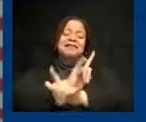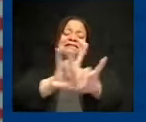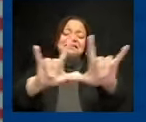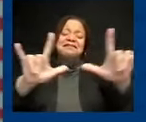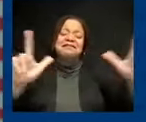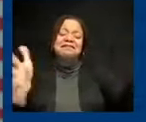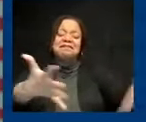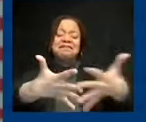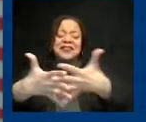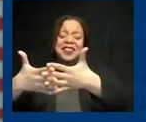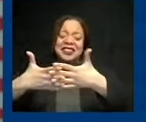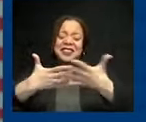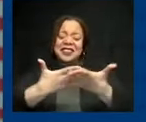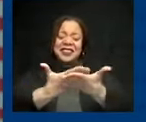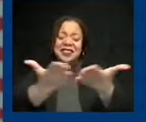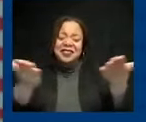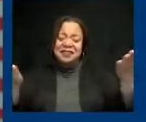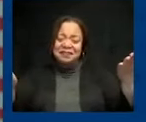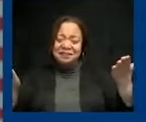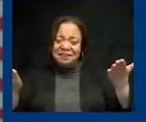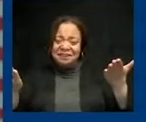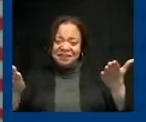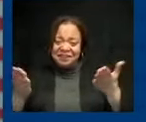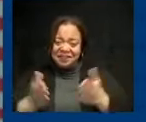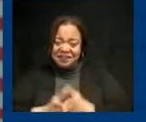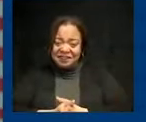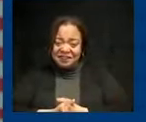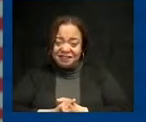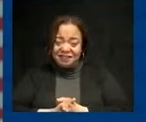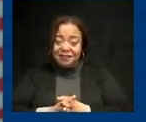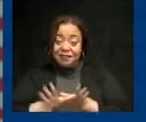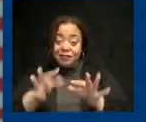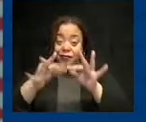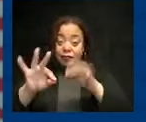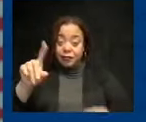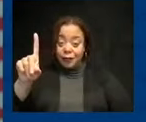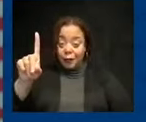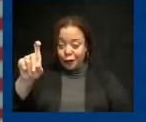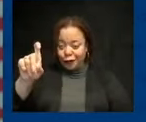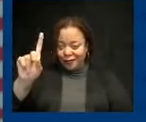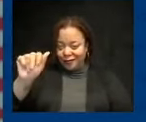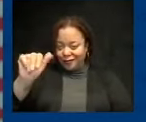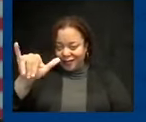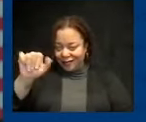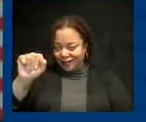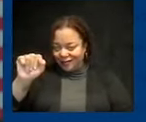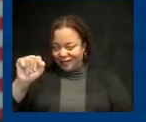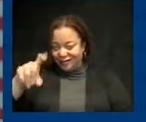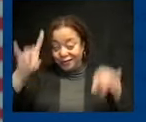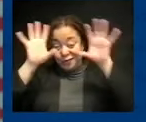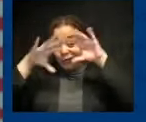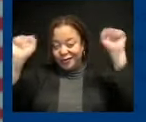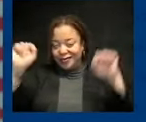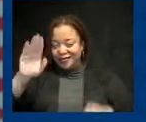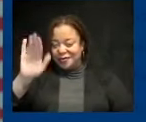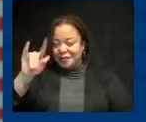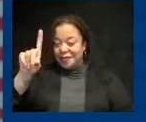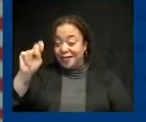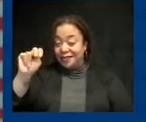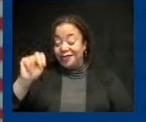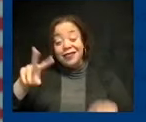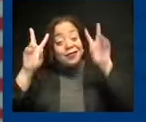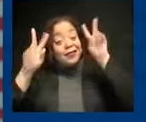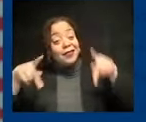And in just 100 days, President Biden and Vice President Harris have found 100 ways and